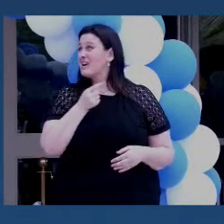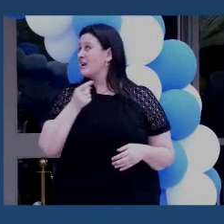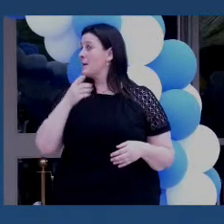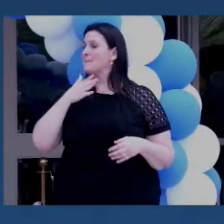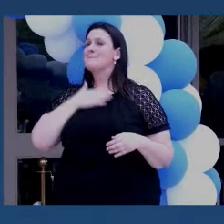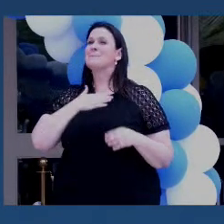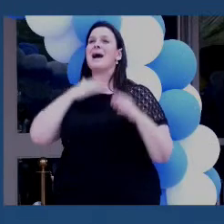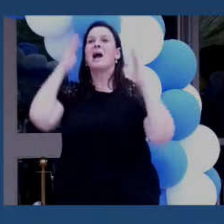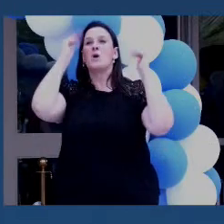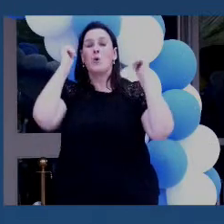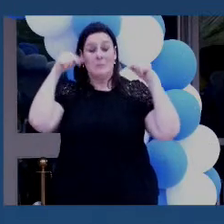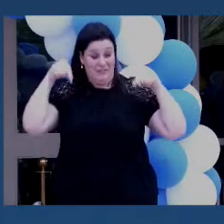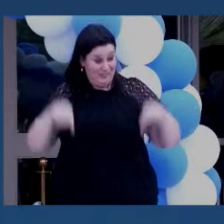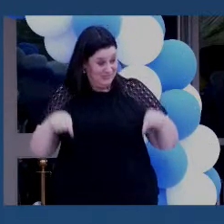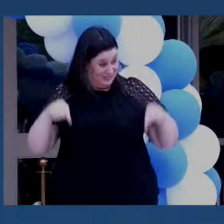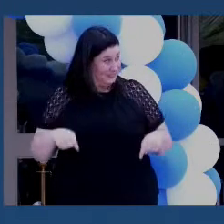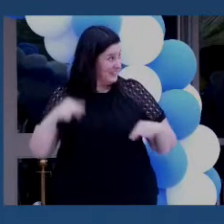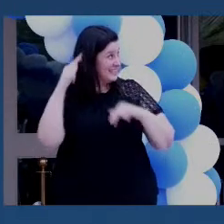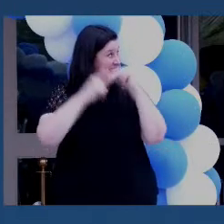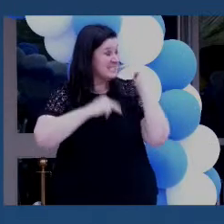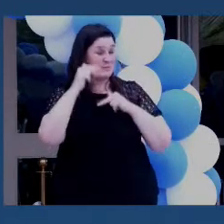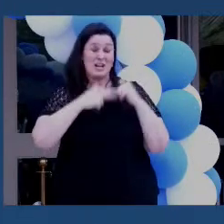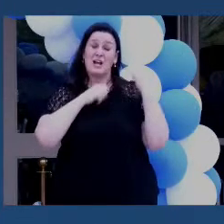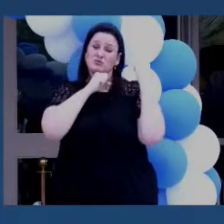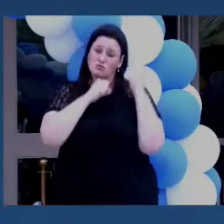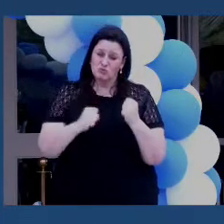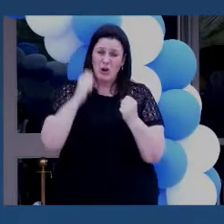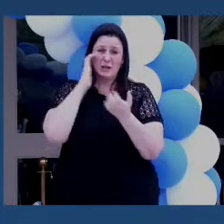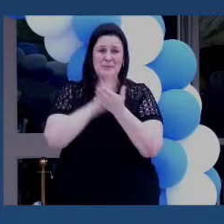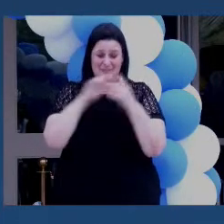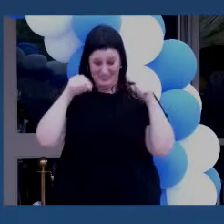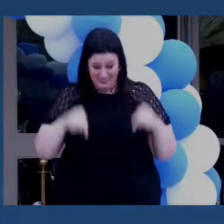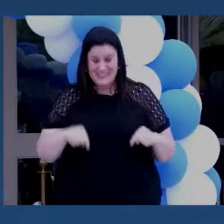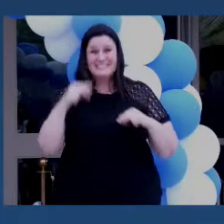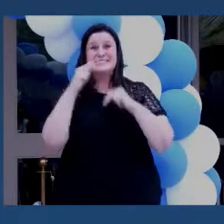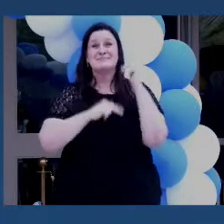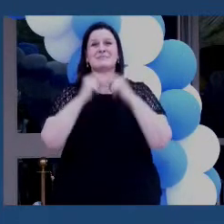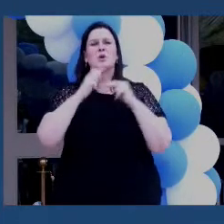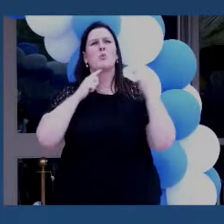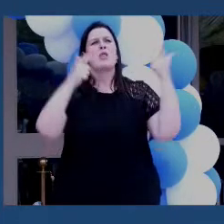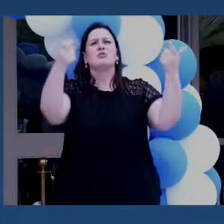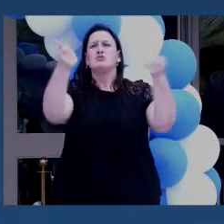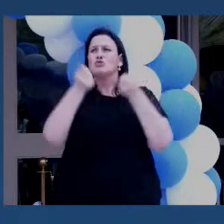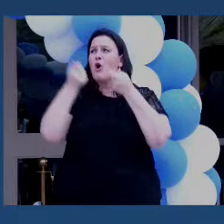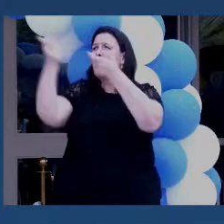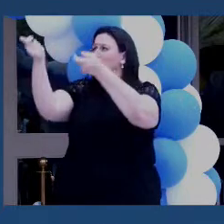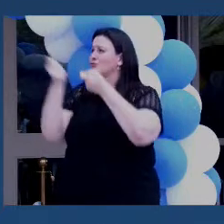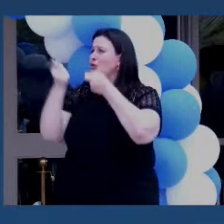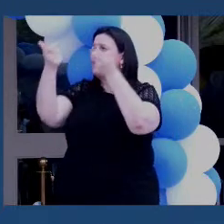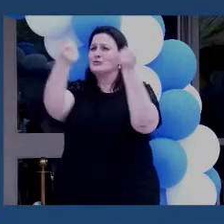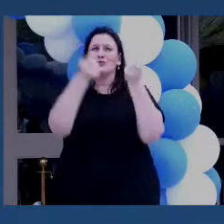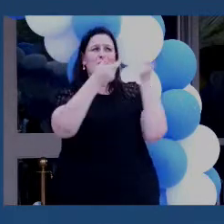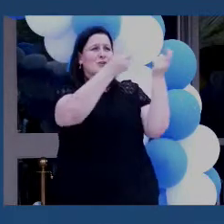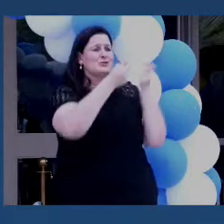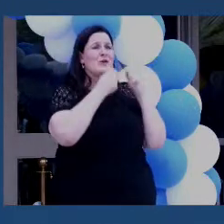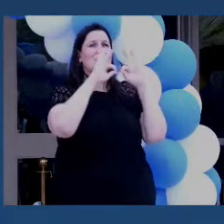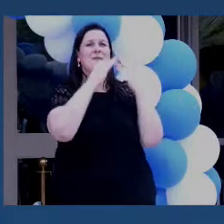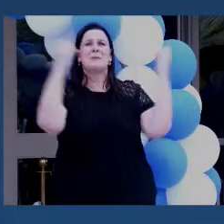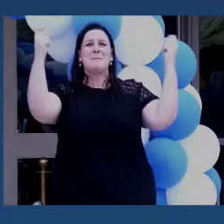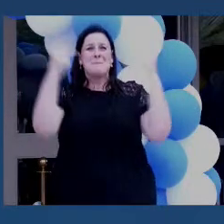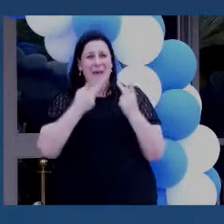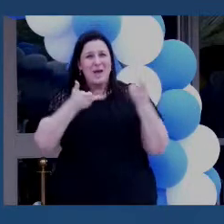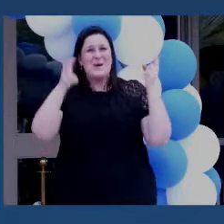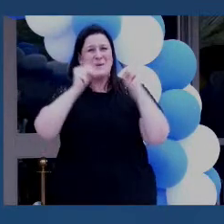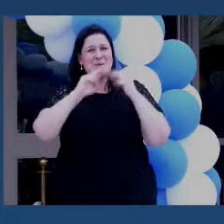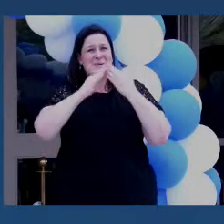hope is that this building, I firmly believe that this building will bring a lot of those families back to this neighborhood and